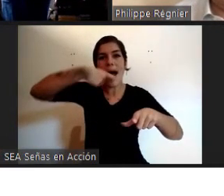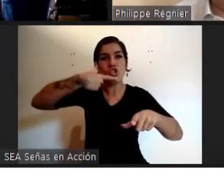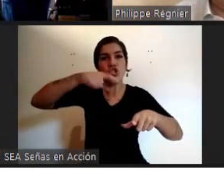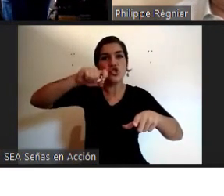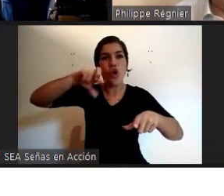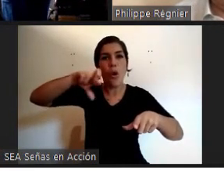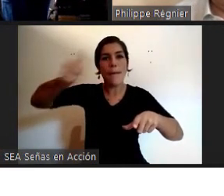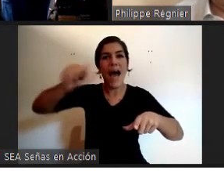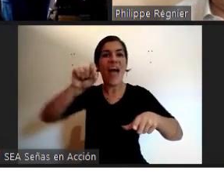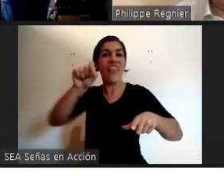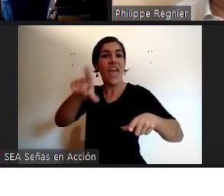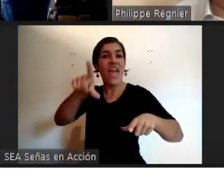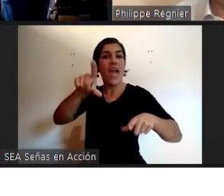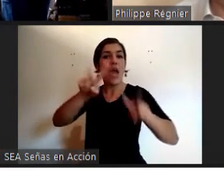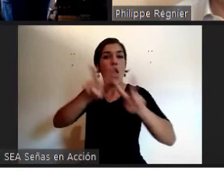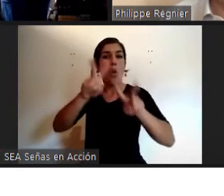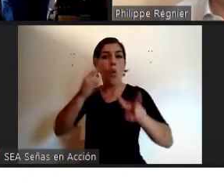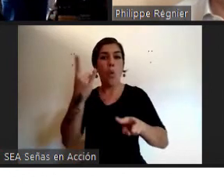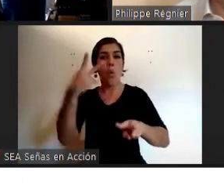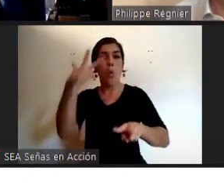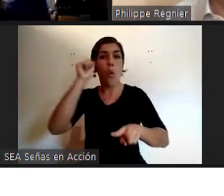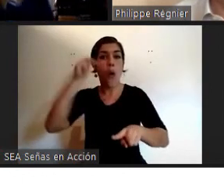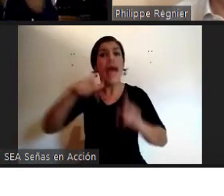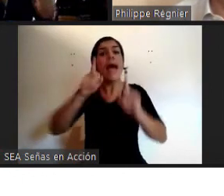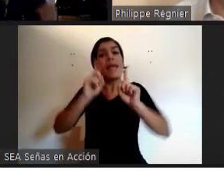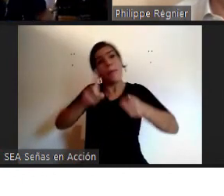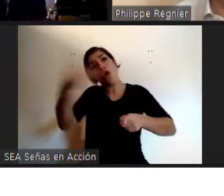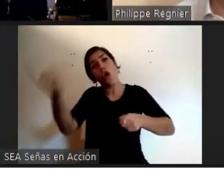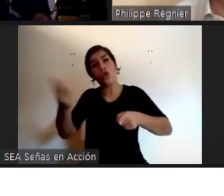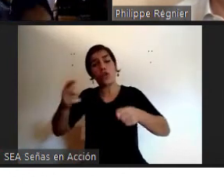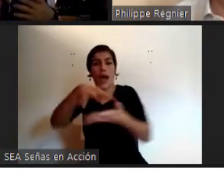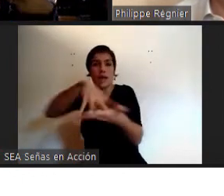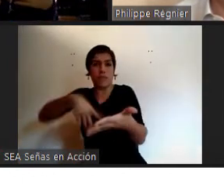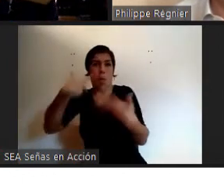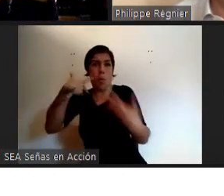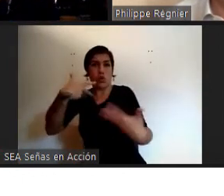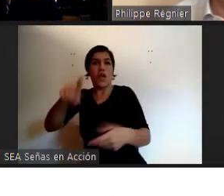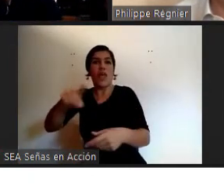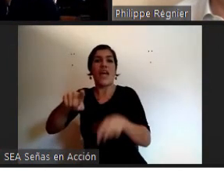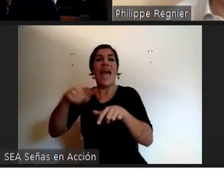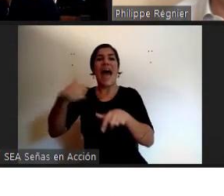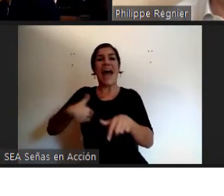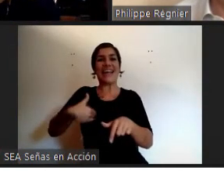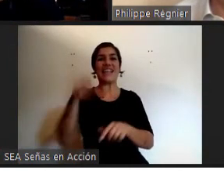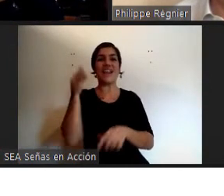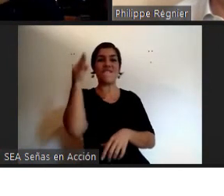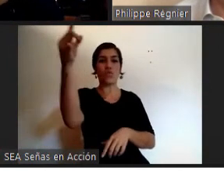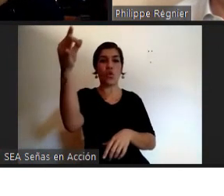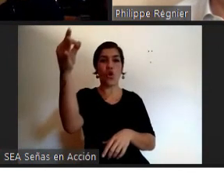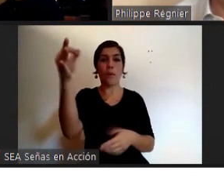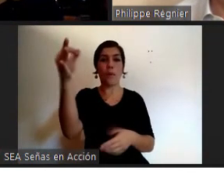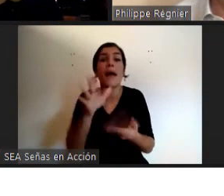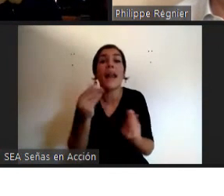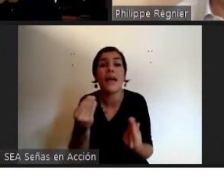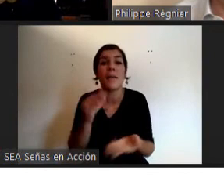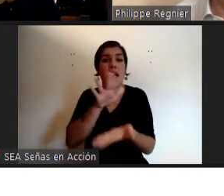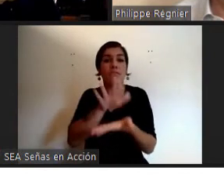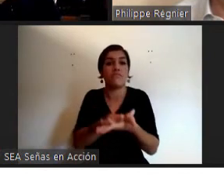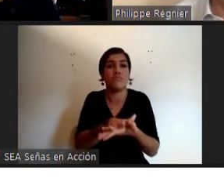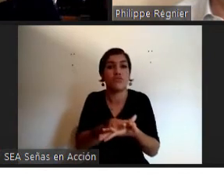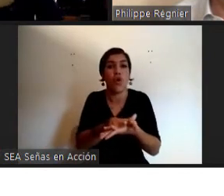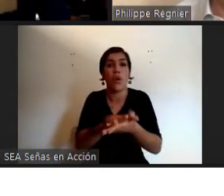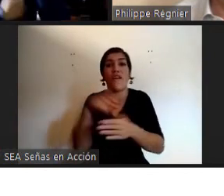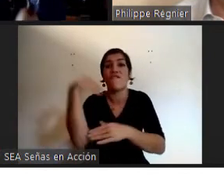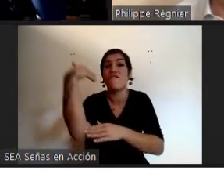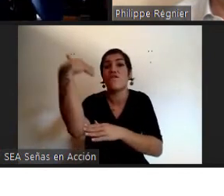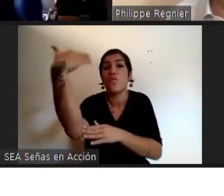or the one that was published by Argentina Futuro, to think about the situation following COVID-19.